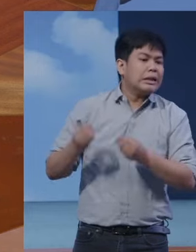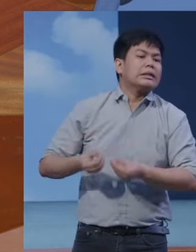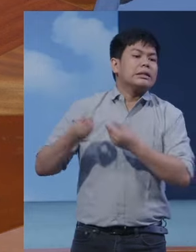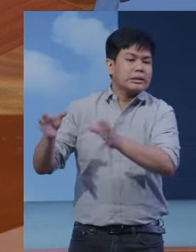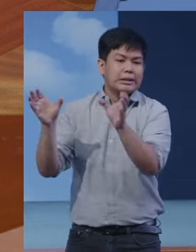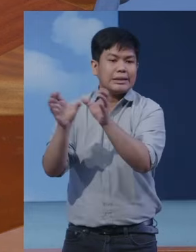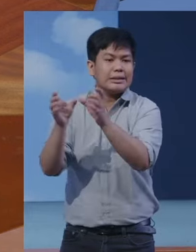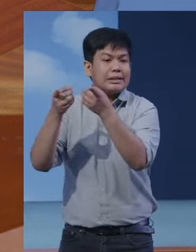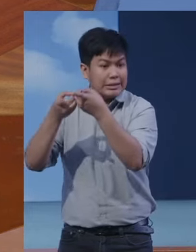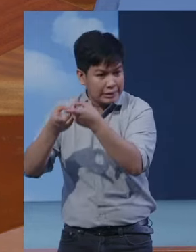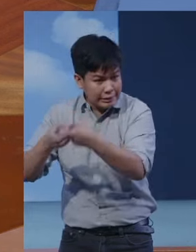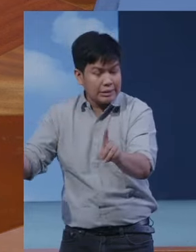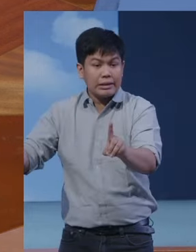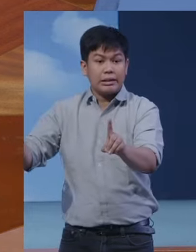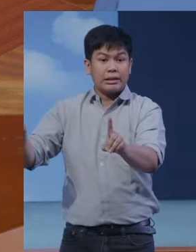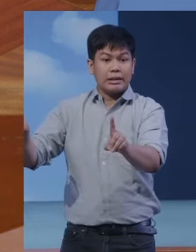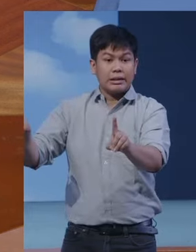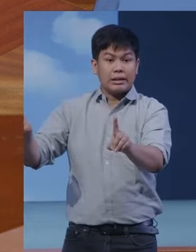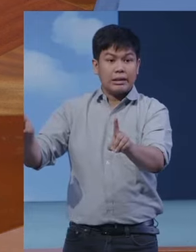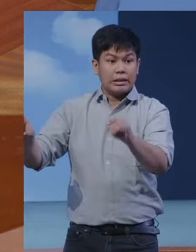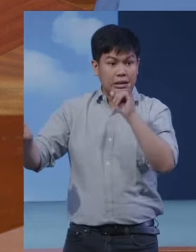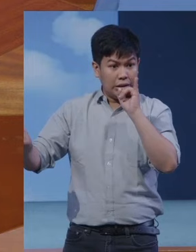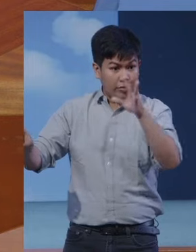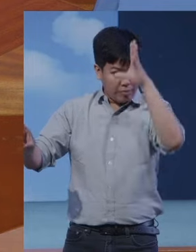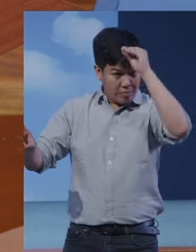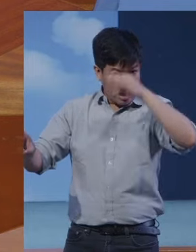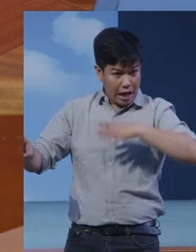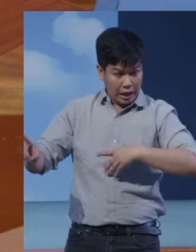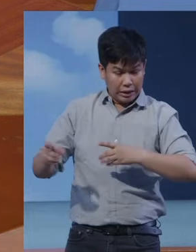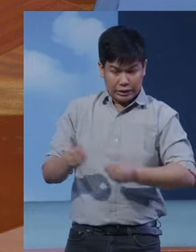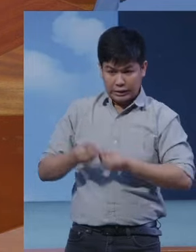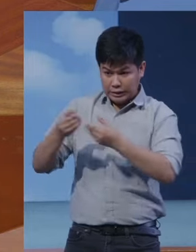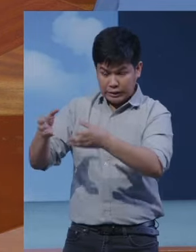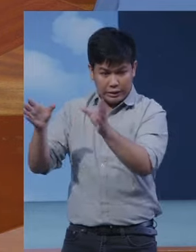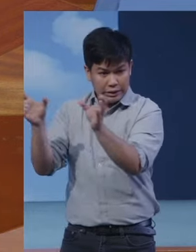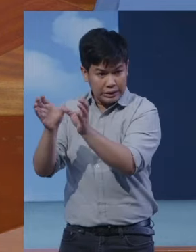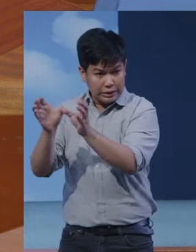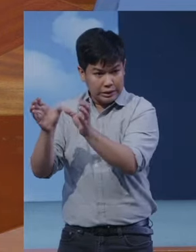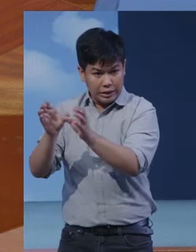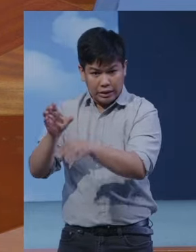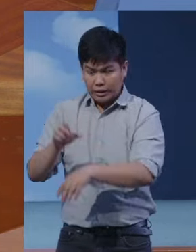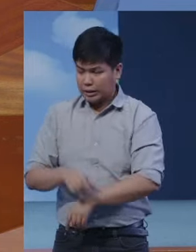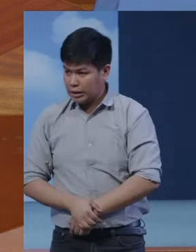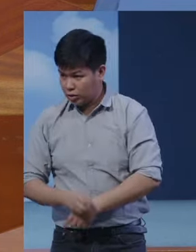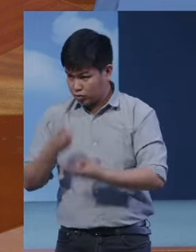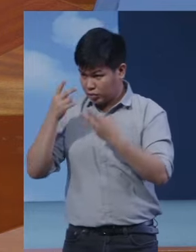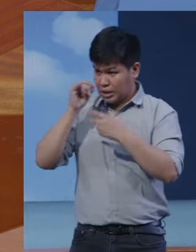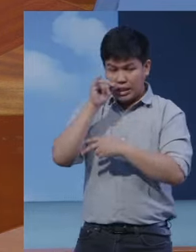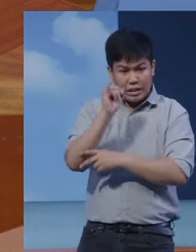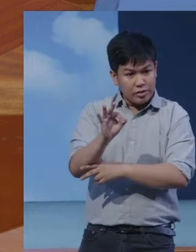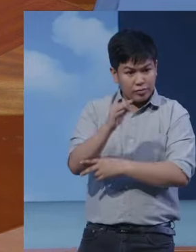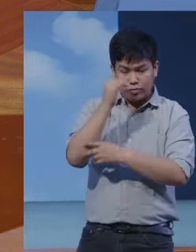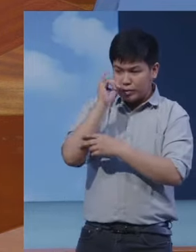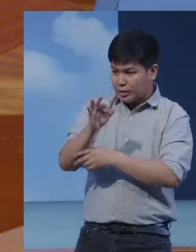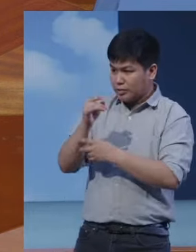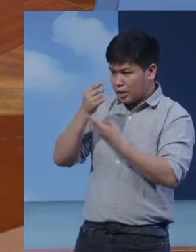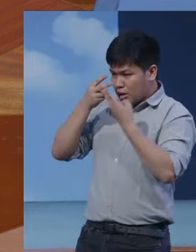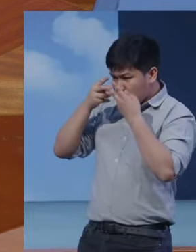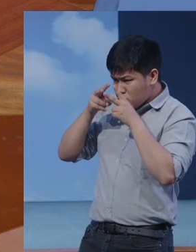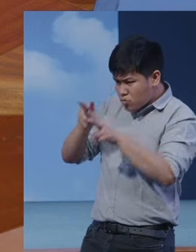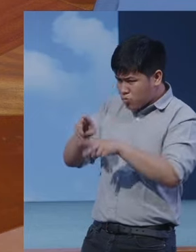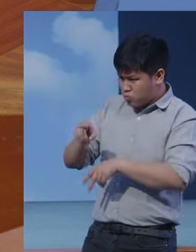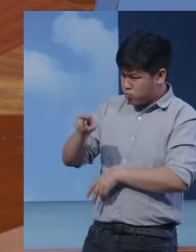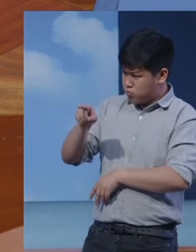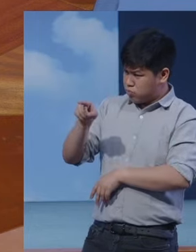divorce if he writes her if he found indecency if he writes her